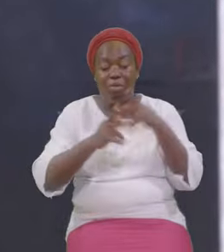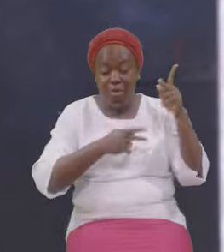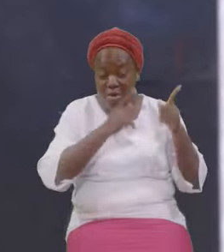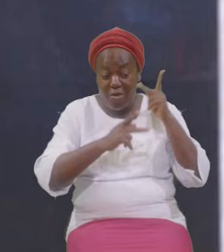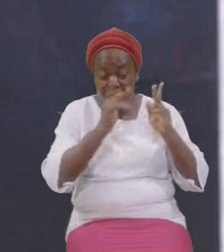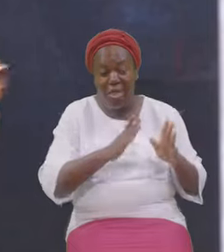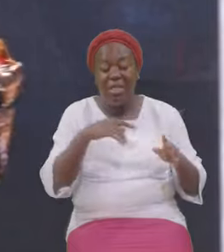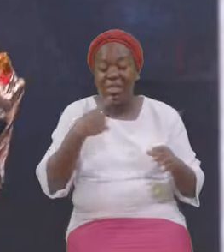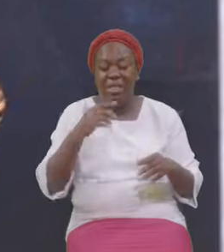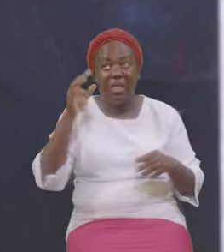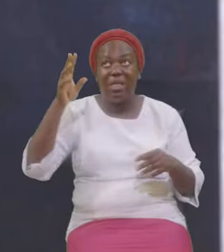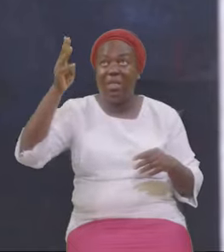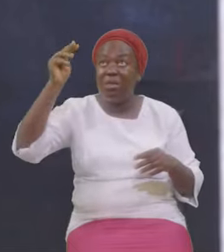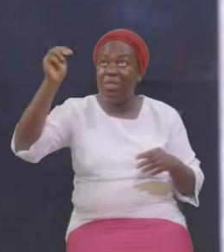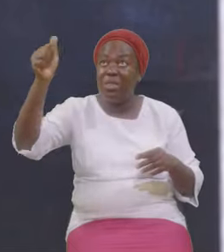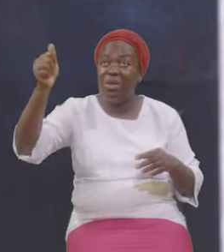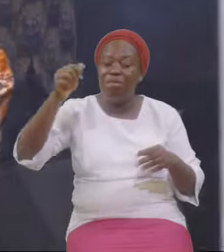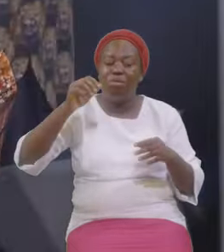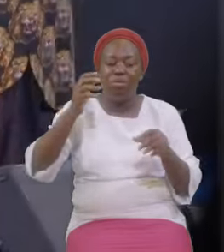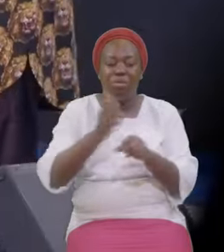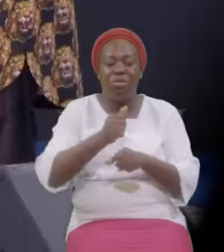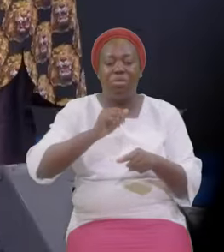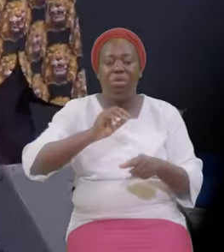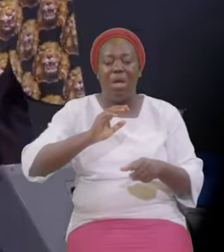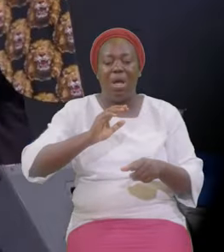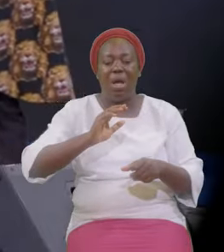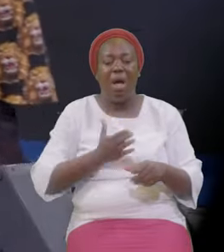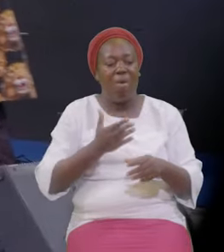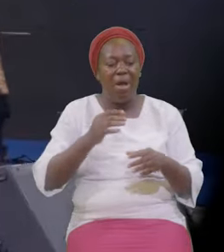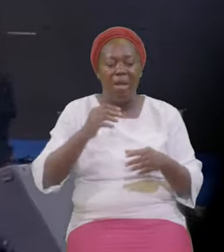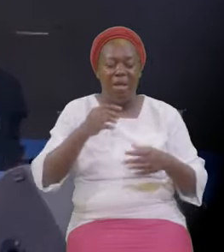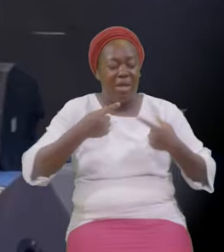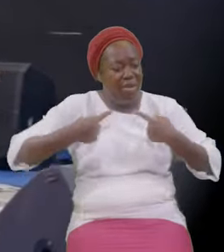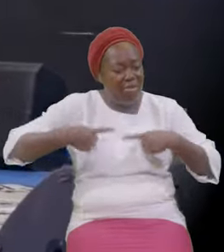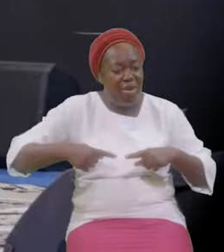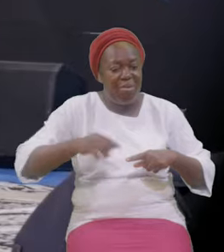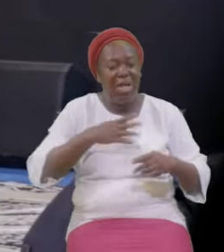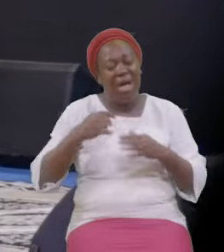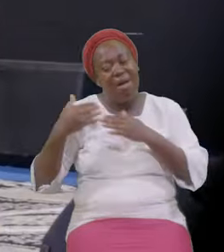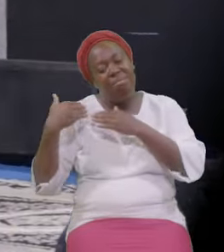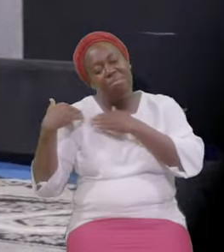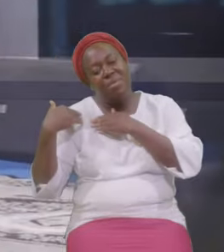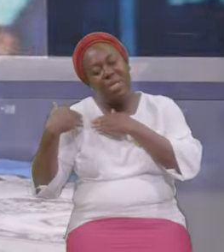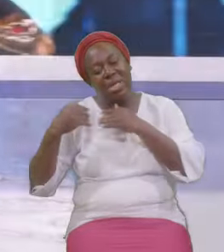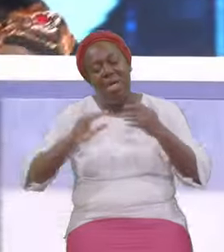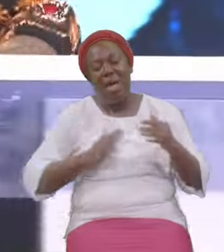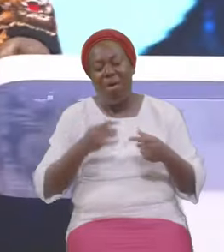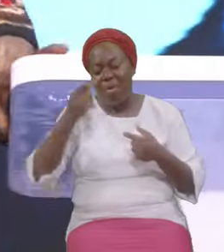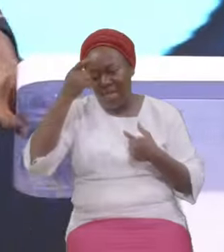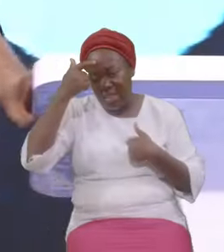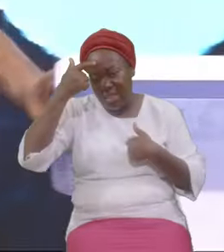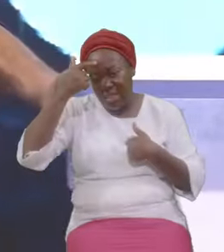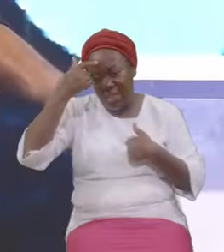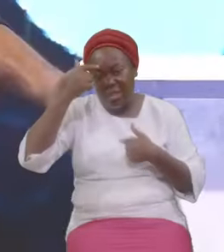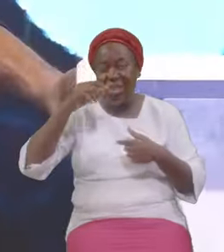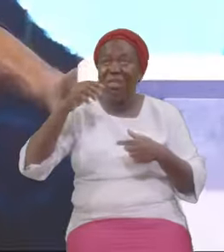took our infirmities and bare our sicknesses. Himself. Who is that